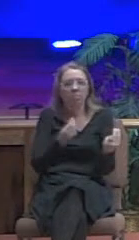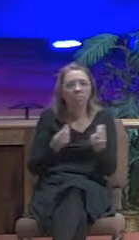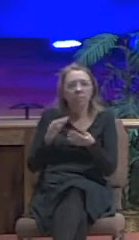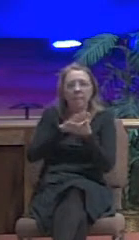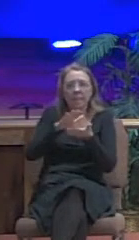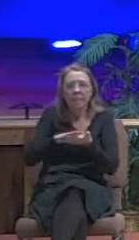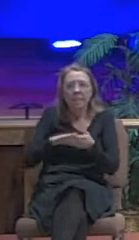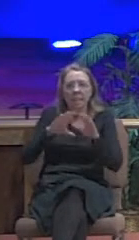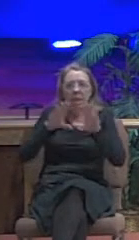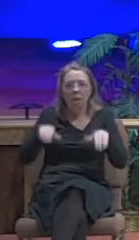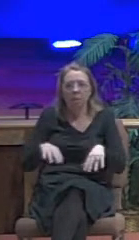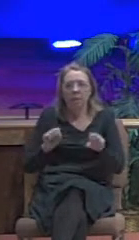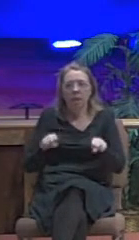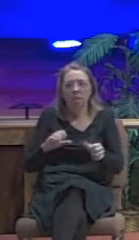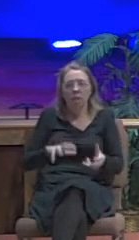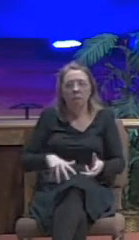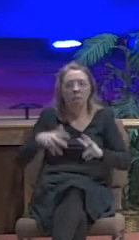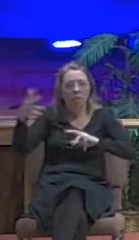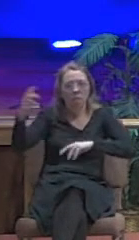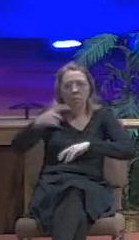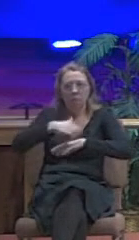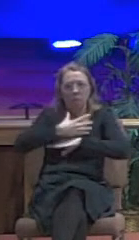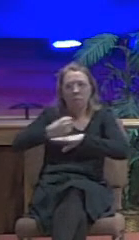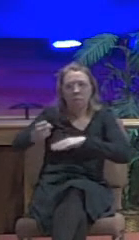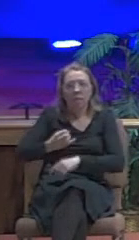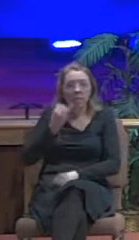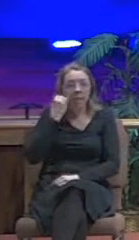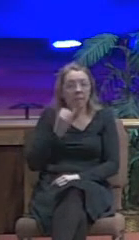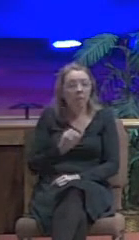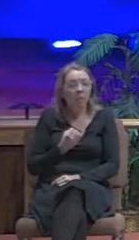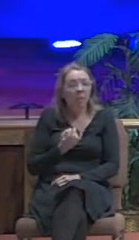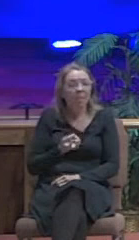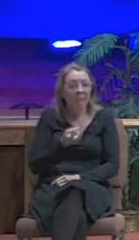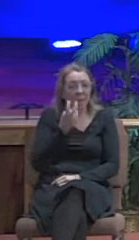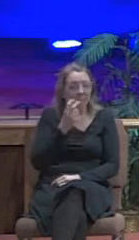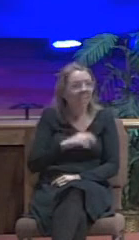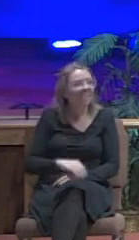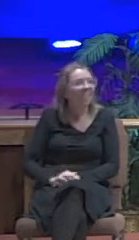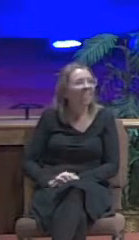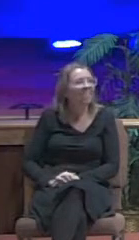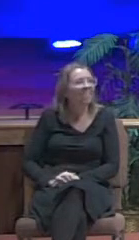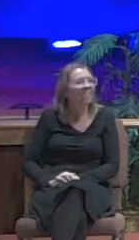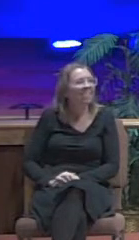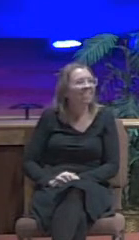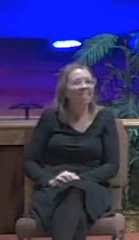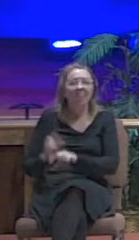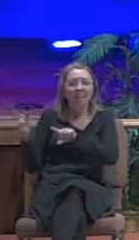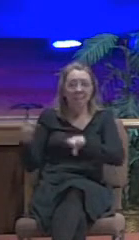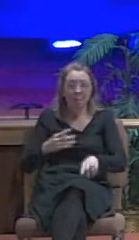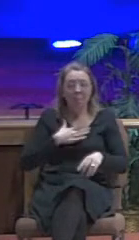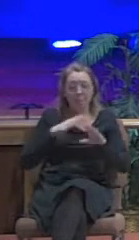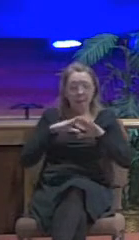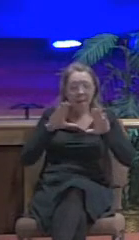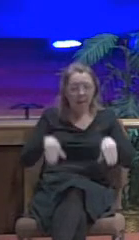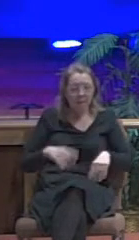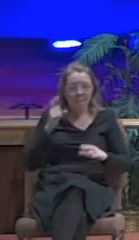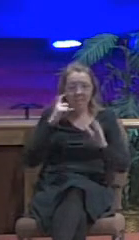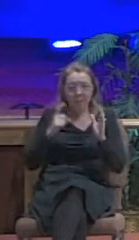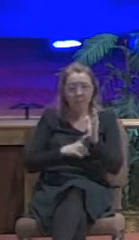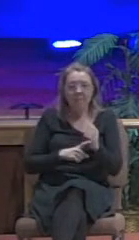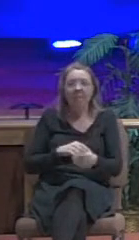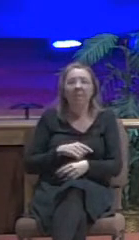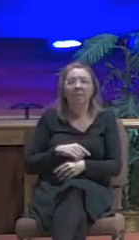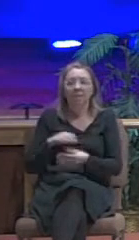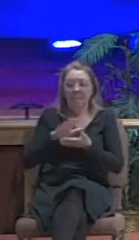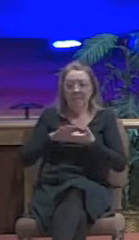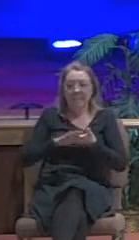If you doubt that, come to our house. Doing laundry for 7 people is a full-time job. Doing dishes for 7 people is a full-time